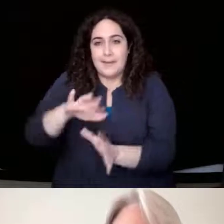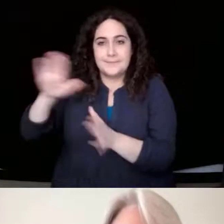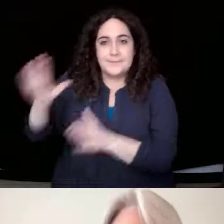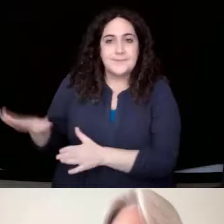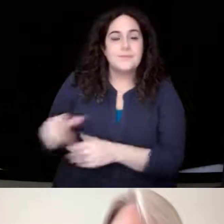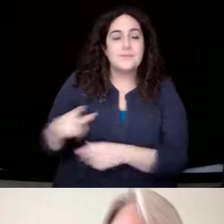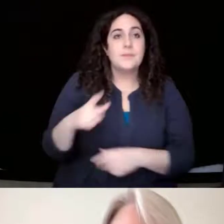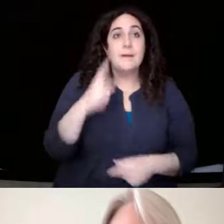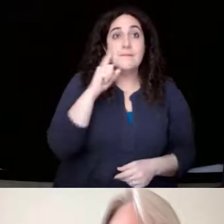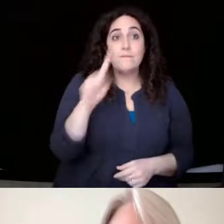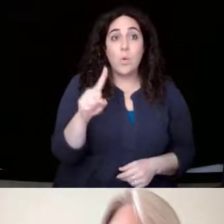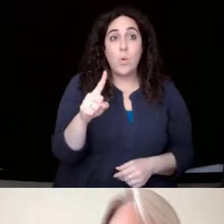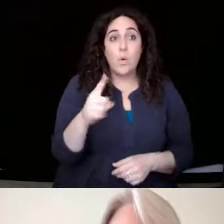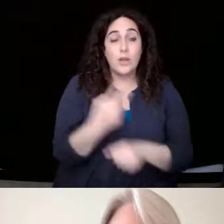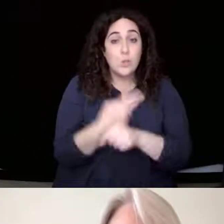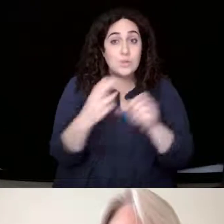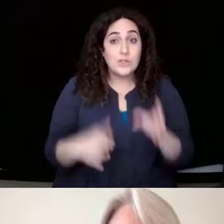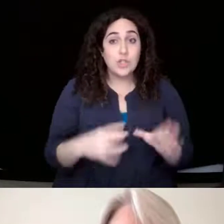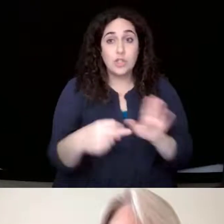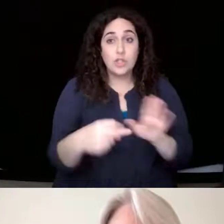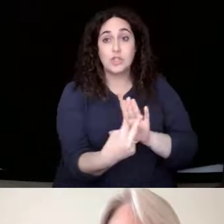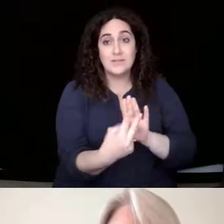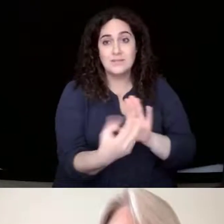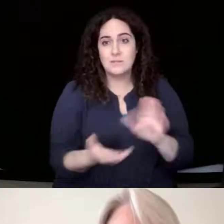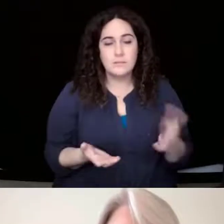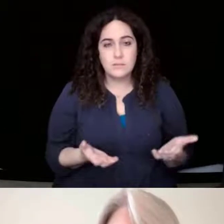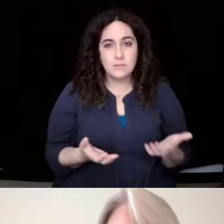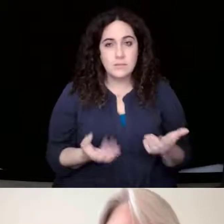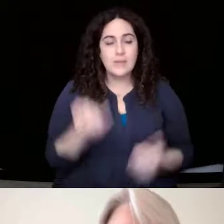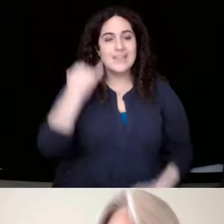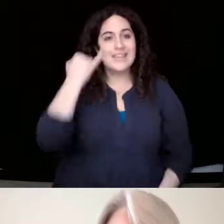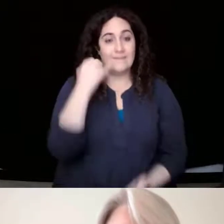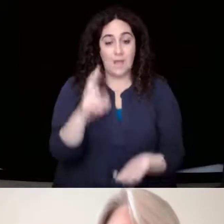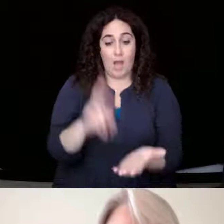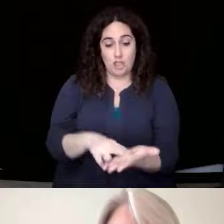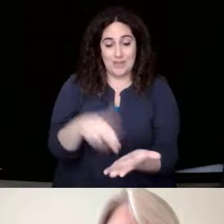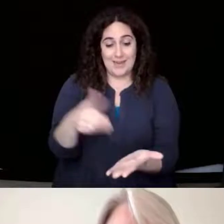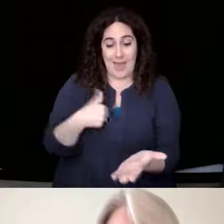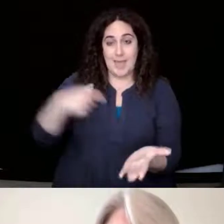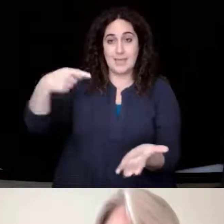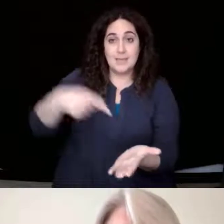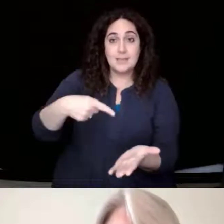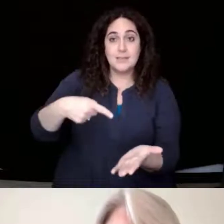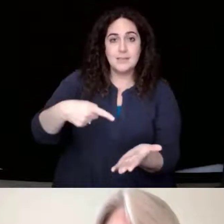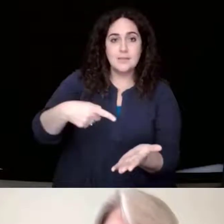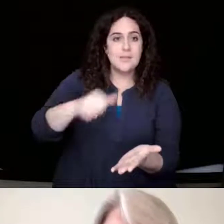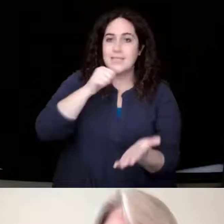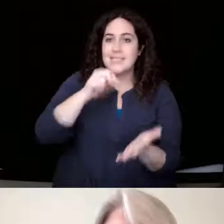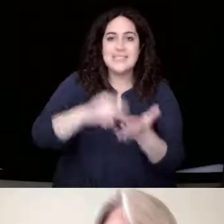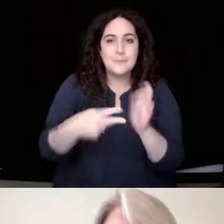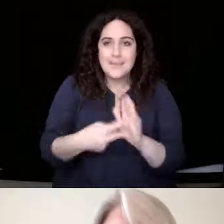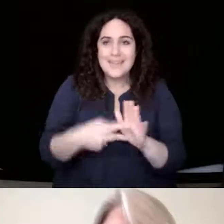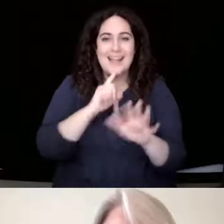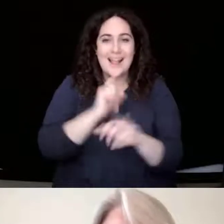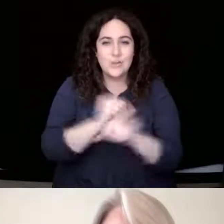repeat often enough that putting something in a contract does not make it actual in the world.